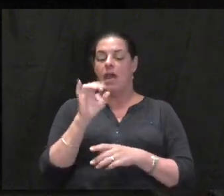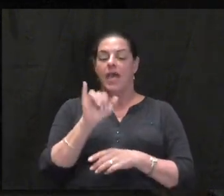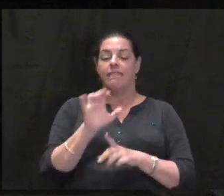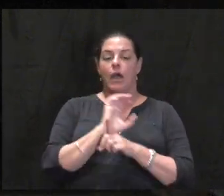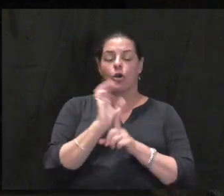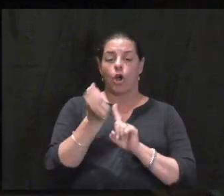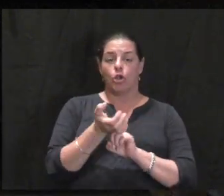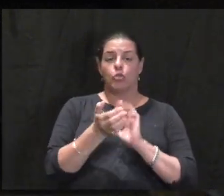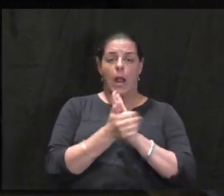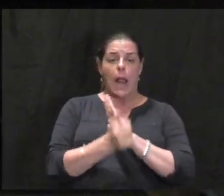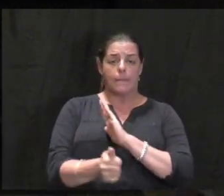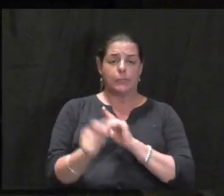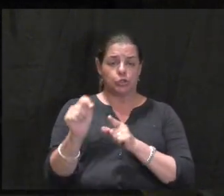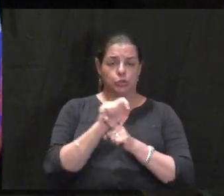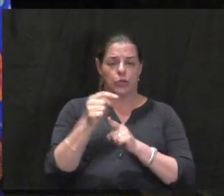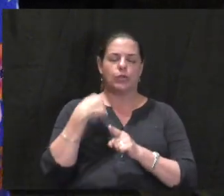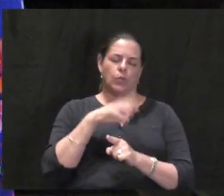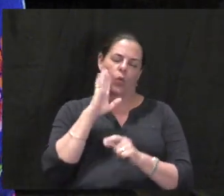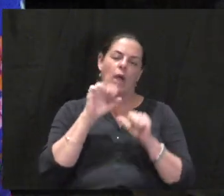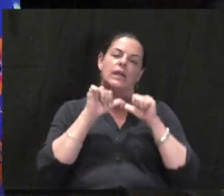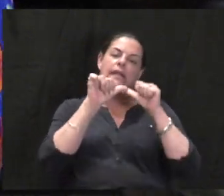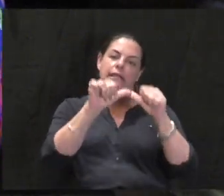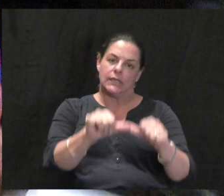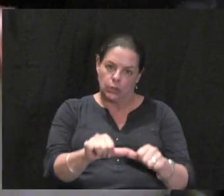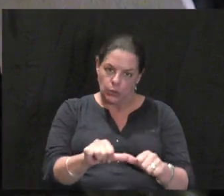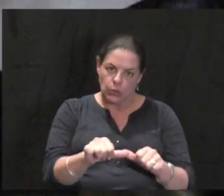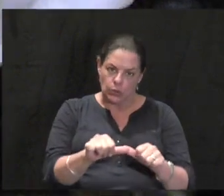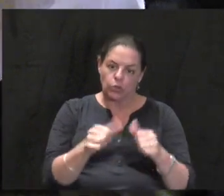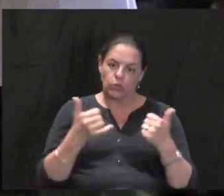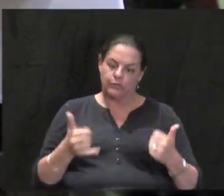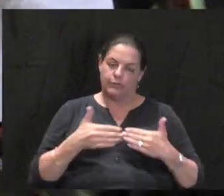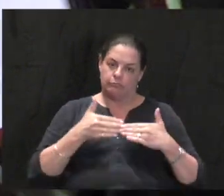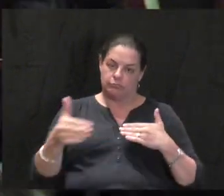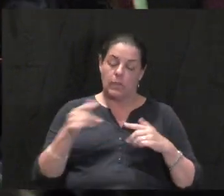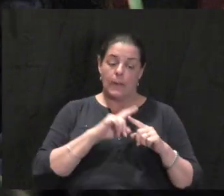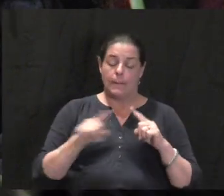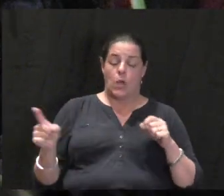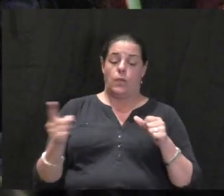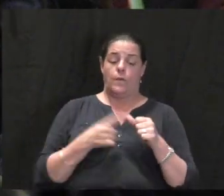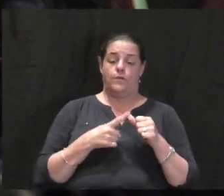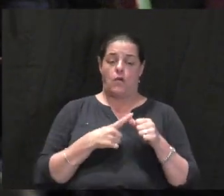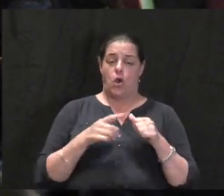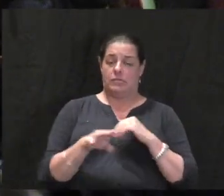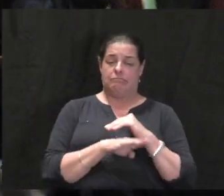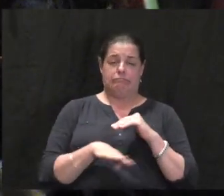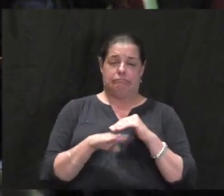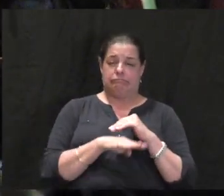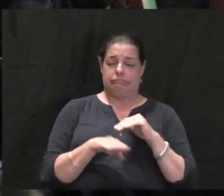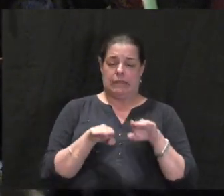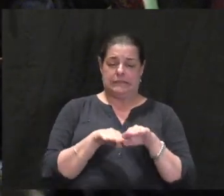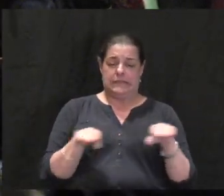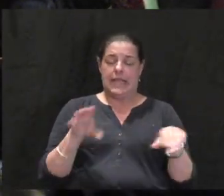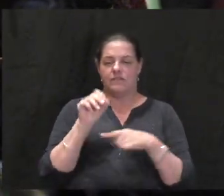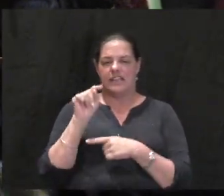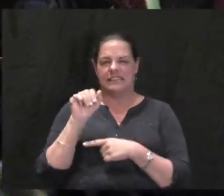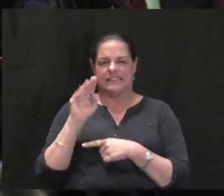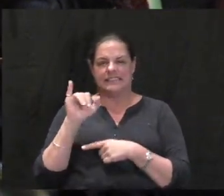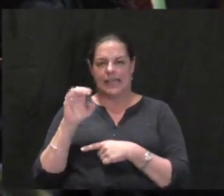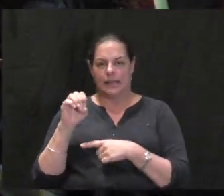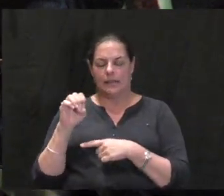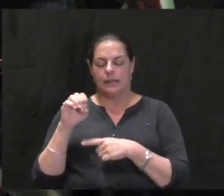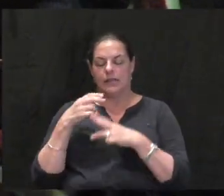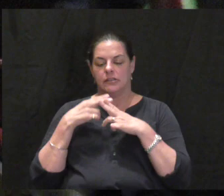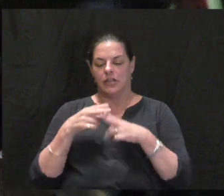the topics that they cover, we have 13 schools, and we have all of our remaining 92 schools scheduled for next year.